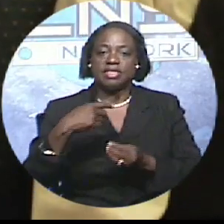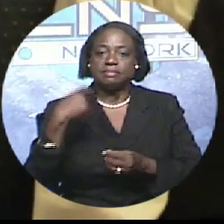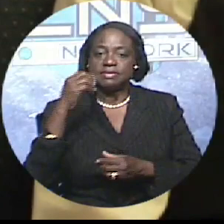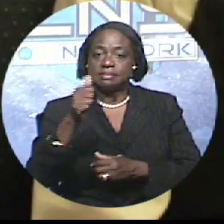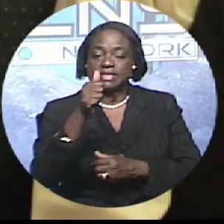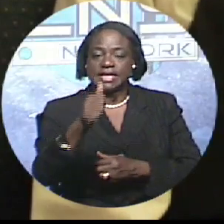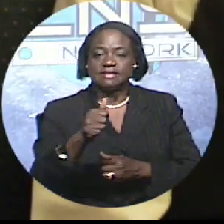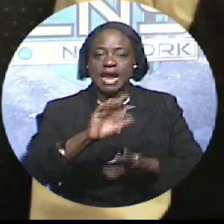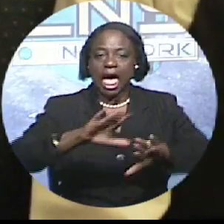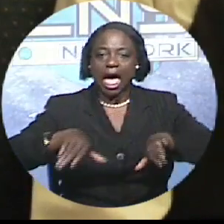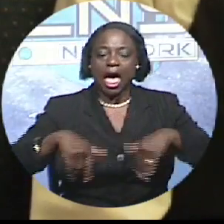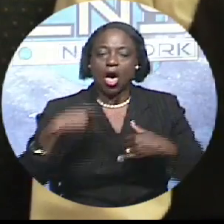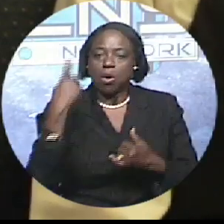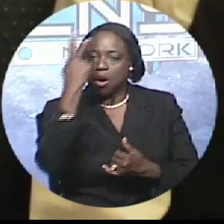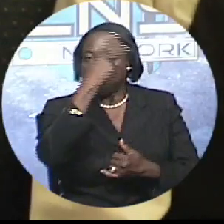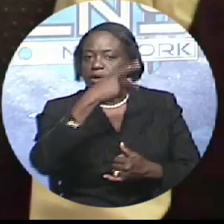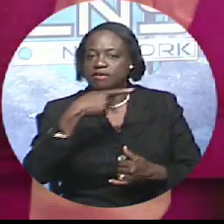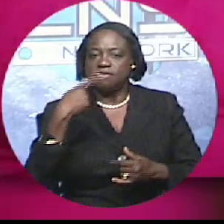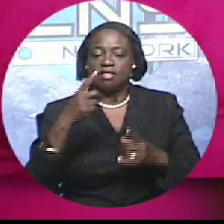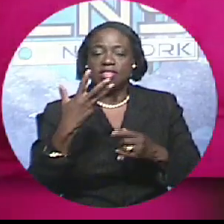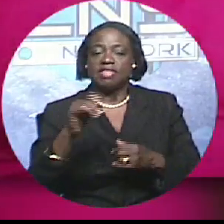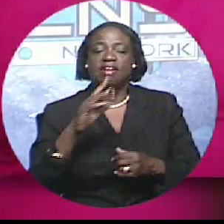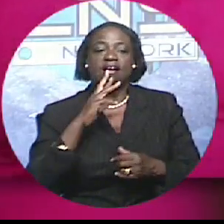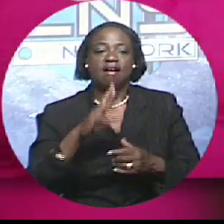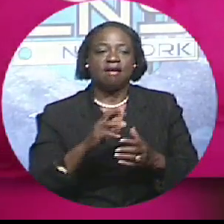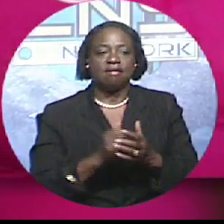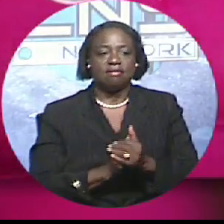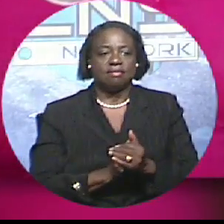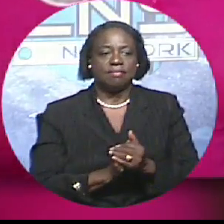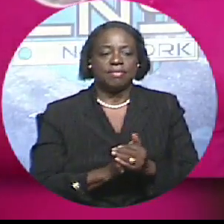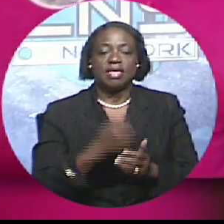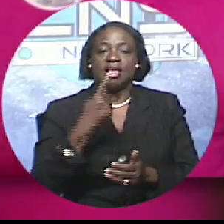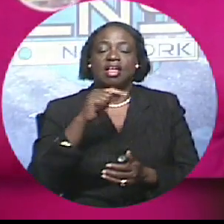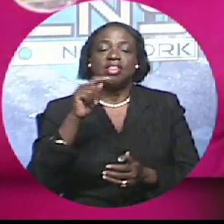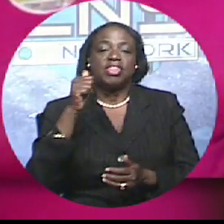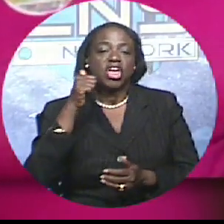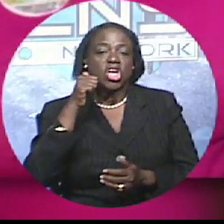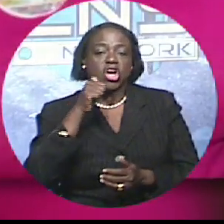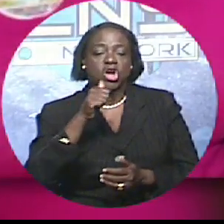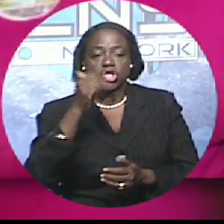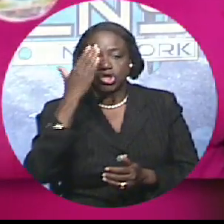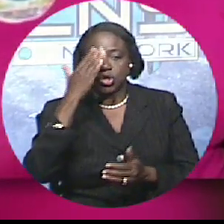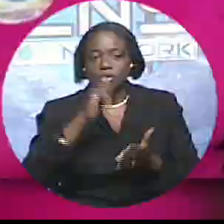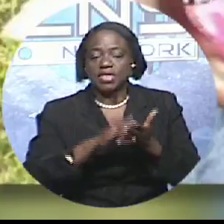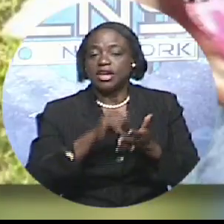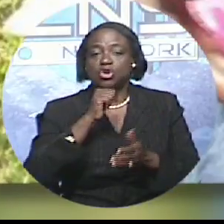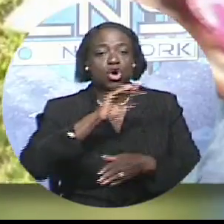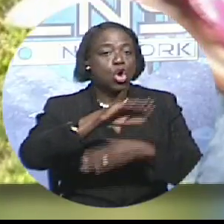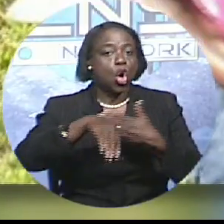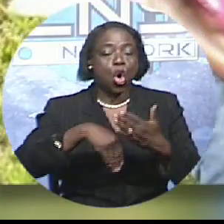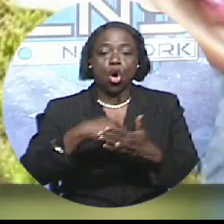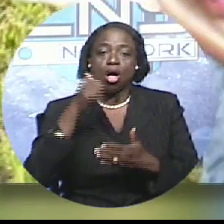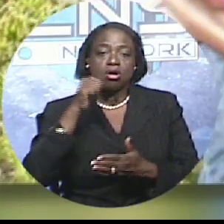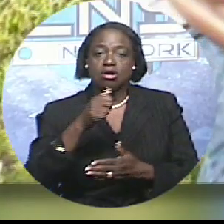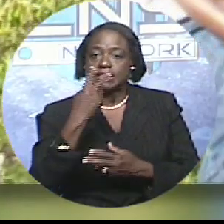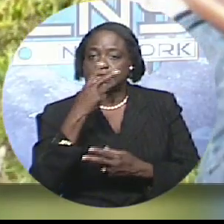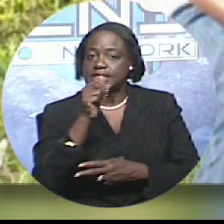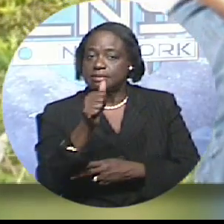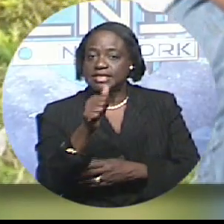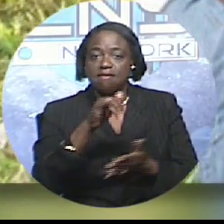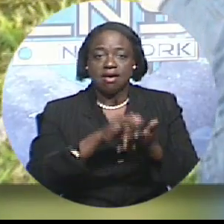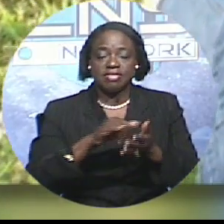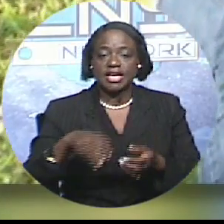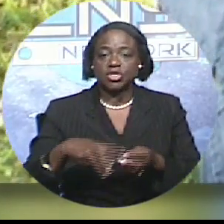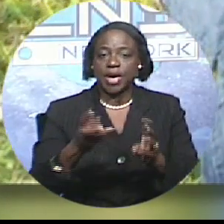Thus, the Princess Court Ministry. But Burrows realizes not all girls see themselves that way, and changing